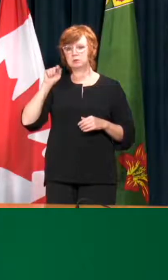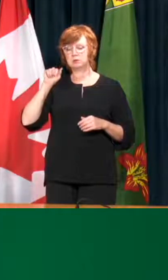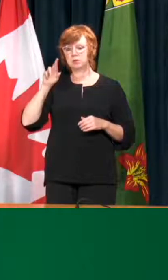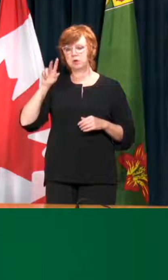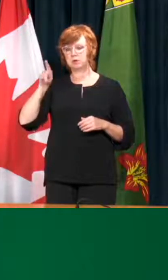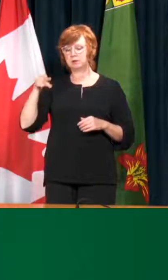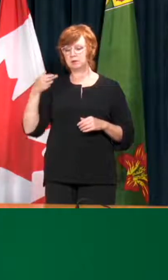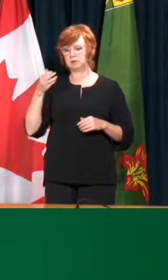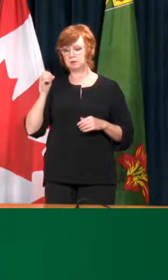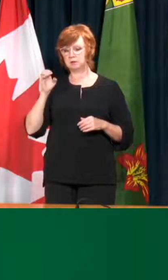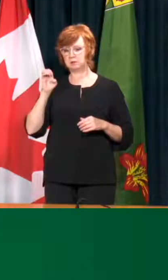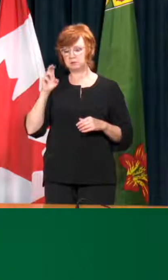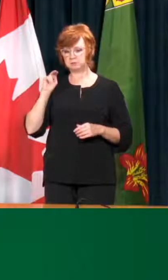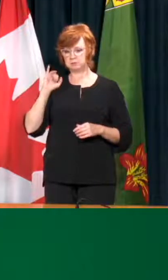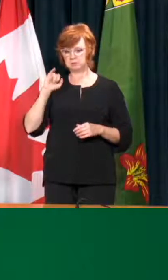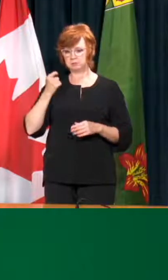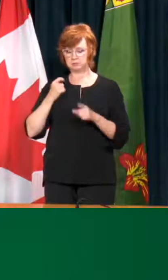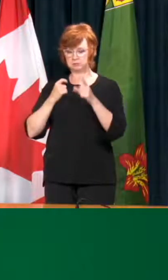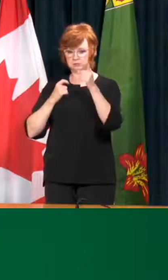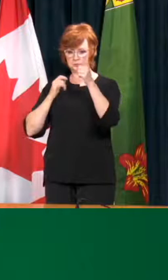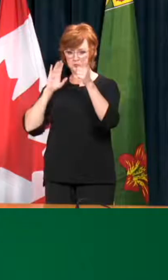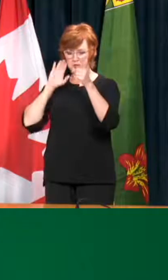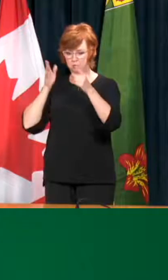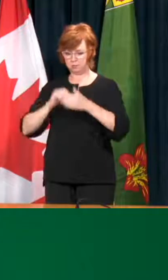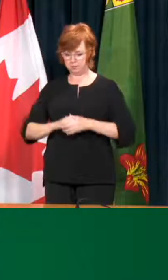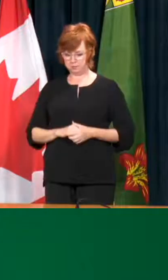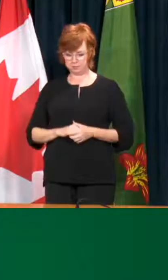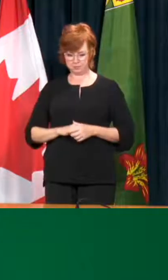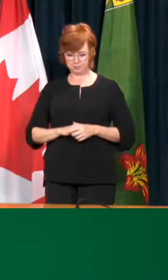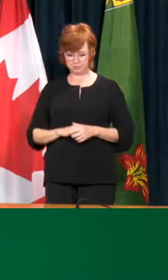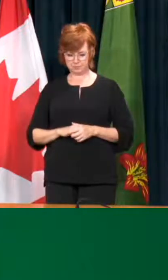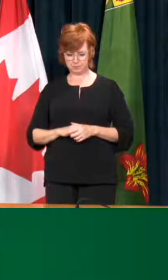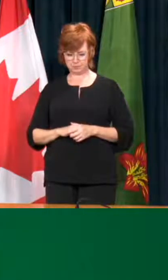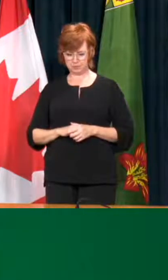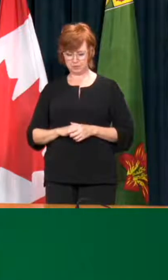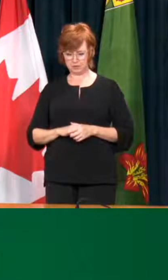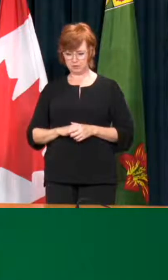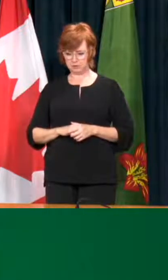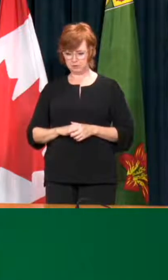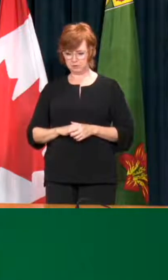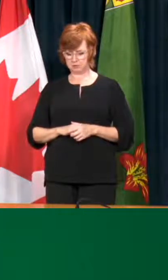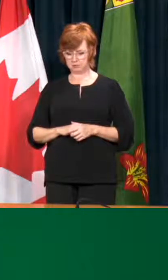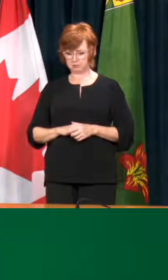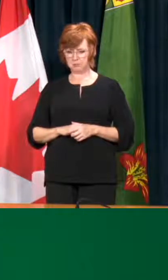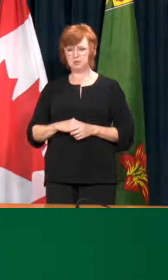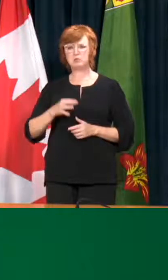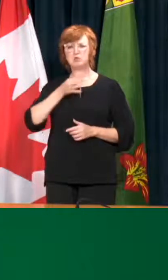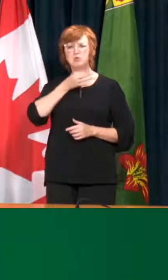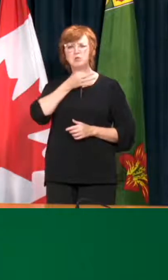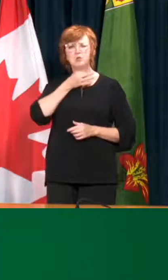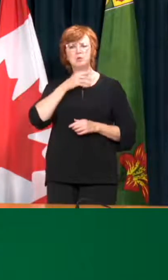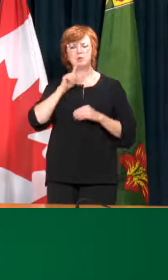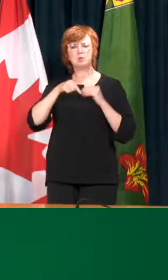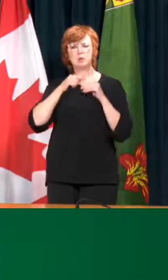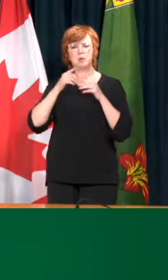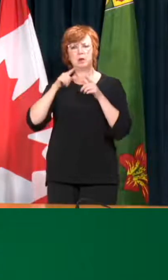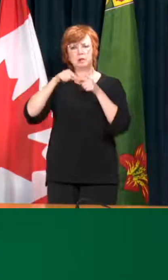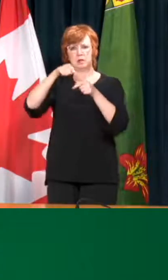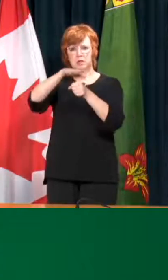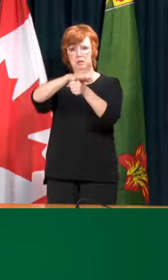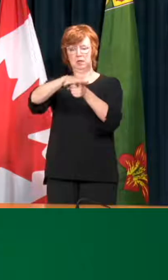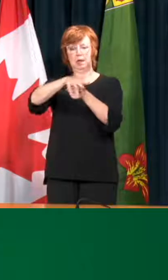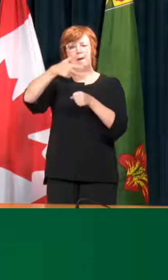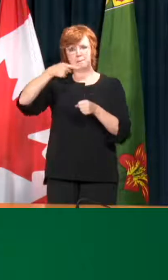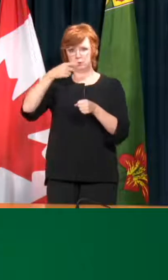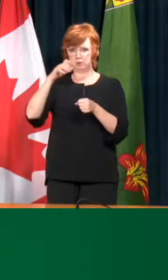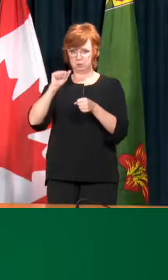Yes, I'm curious about the I guess you're calling it a cluster in Prince Albert, and you mentioned that there was 6 cases